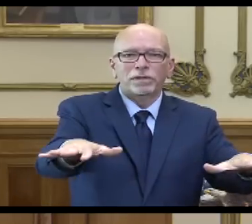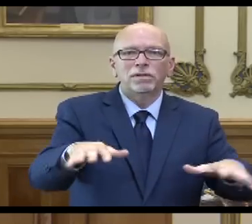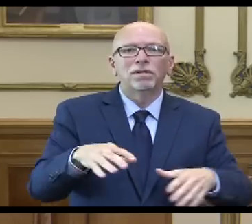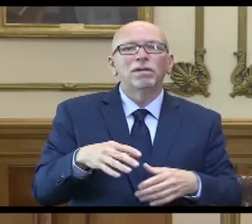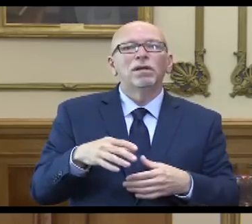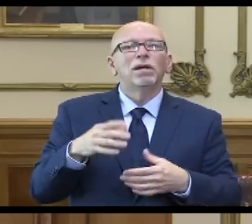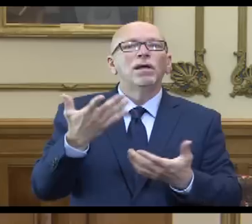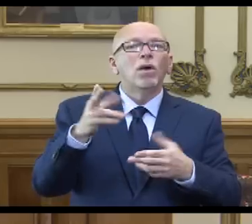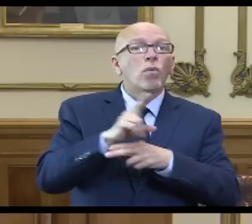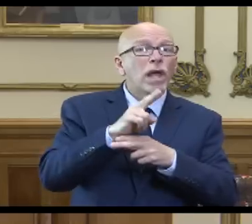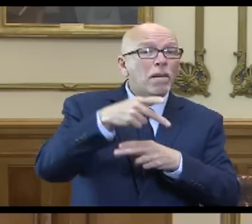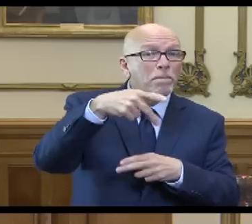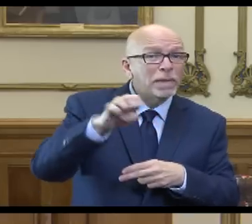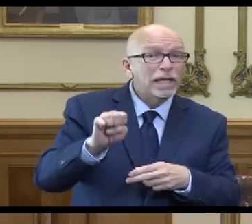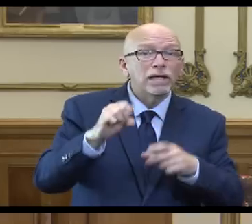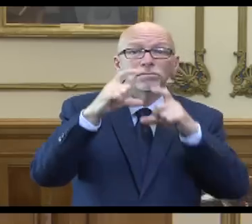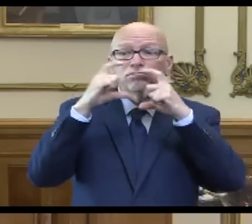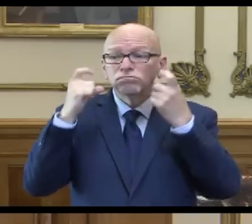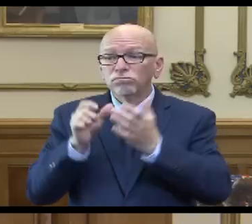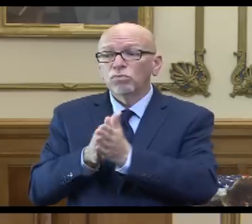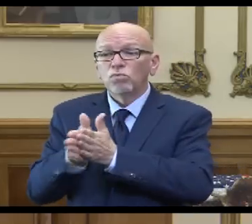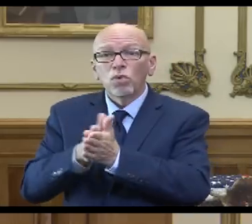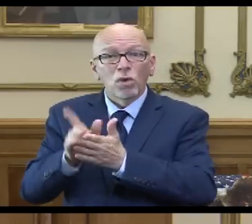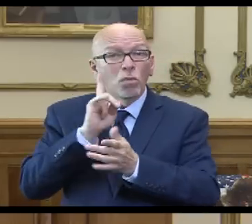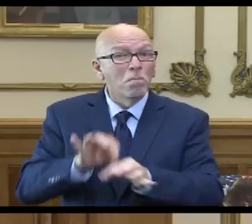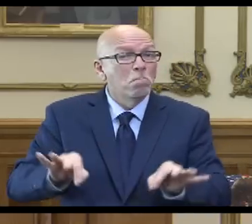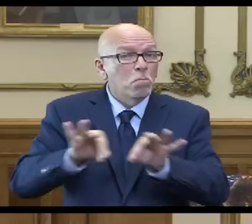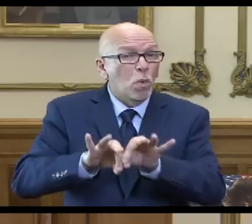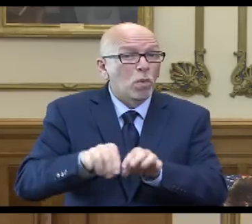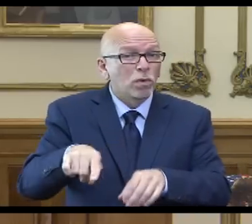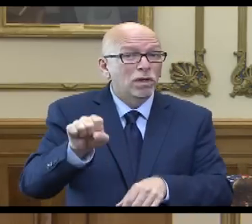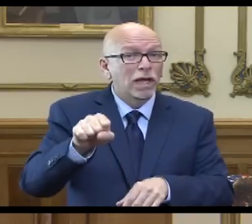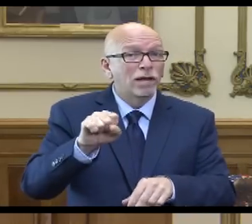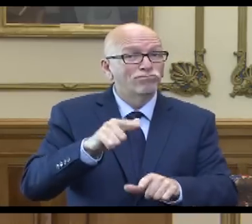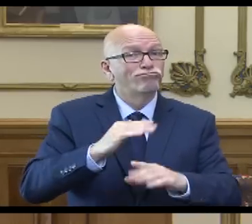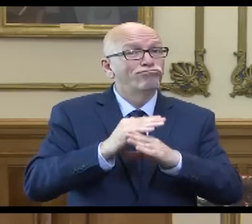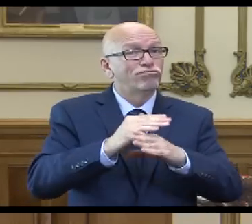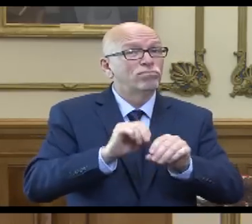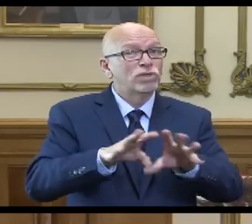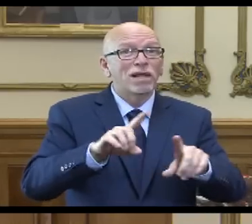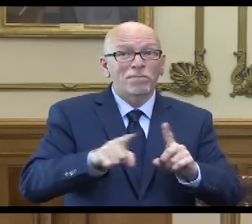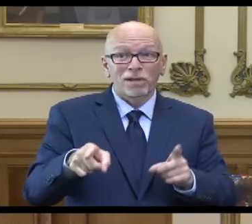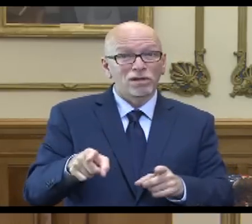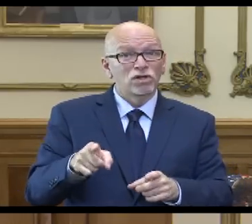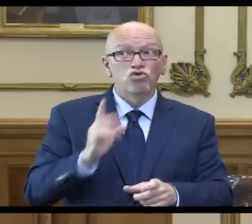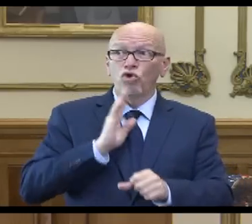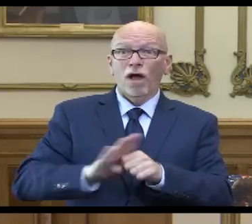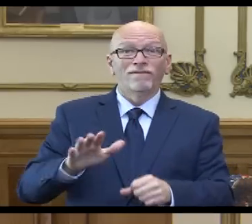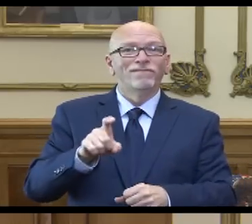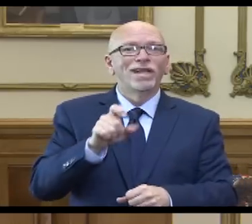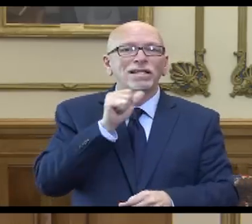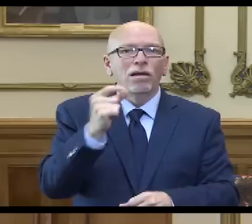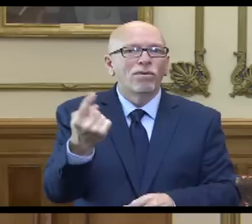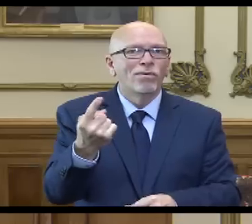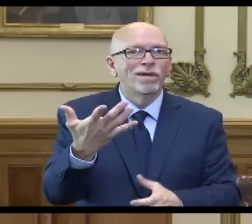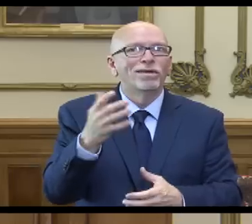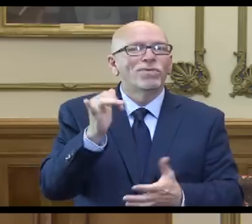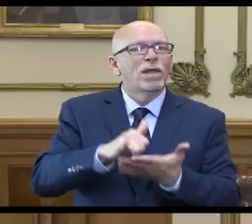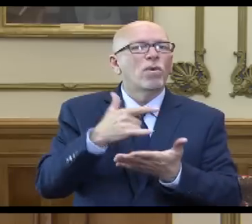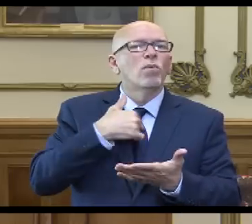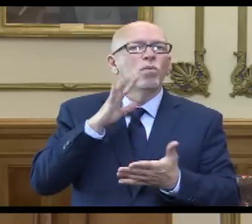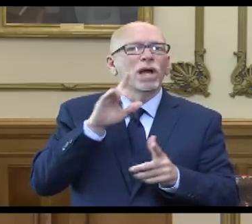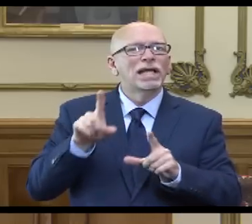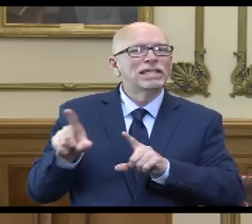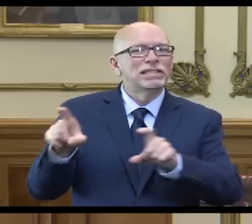measures like wearing PPE and hand washing are critical at preventing the spread, they are clearly not enough. So this is why we're going to